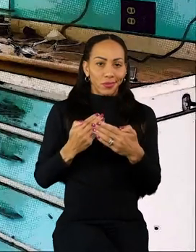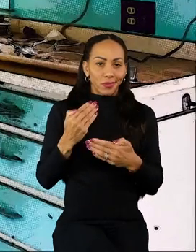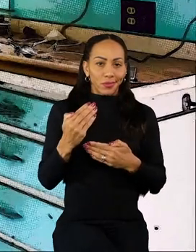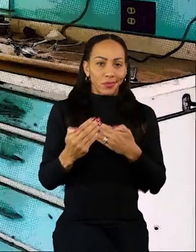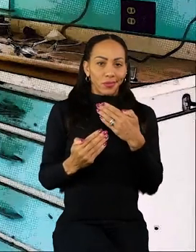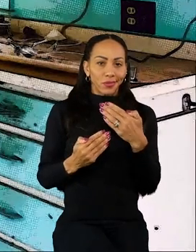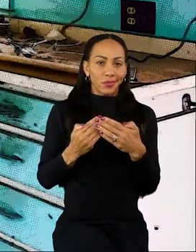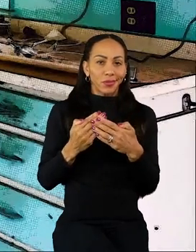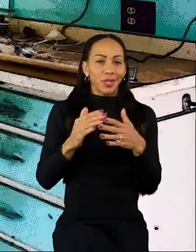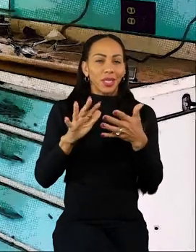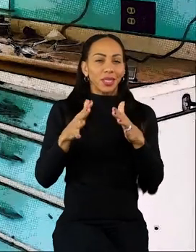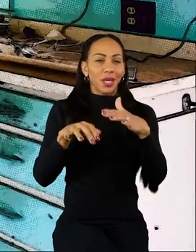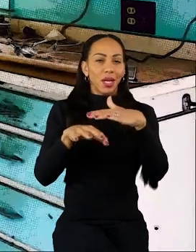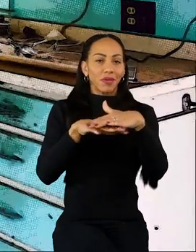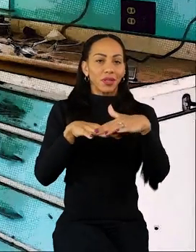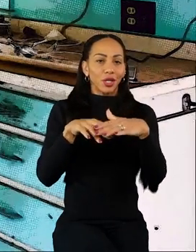So it's a sort of